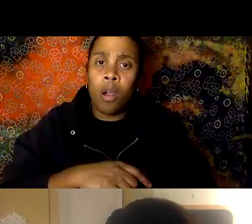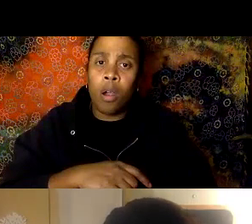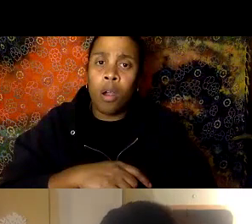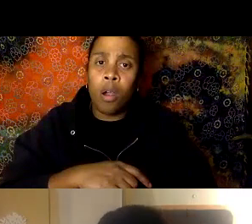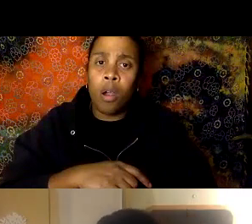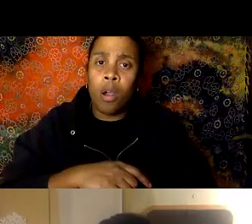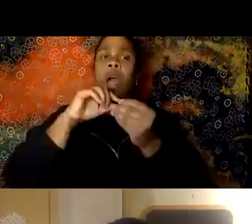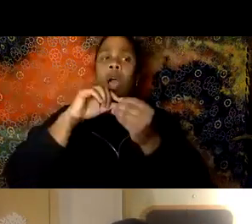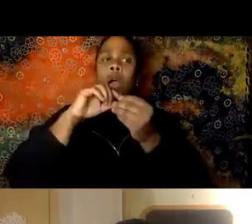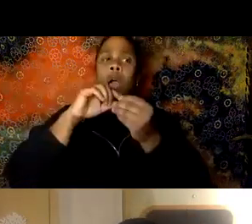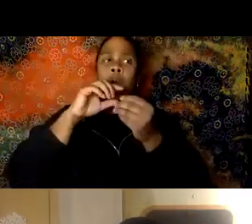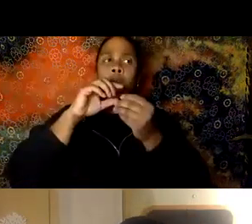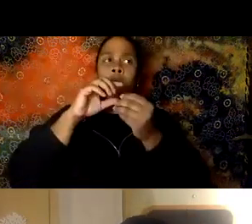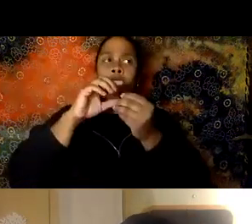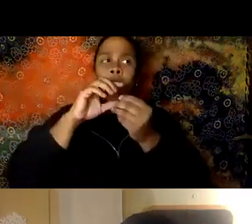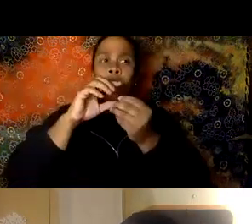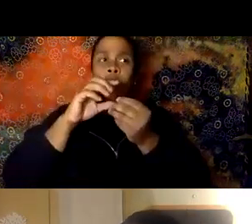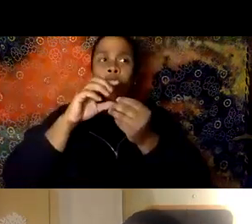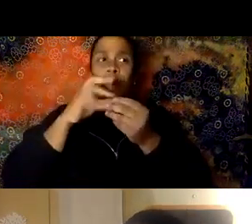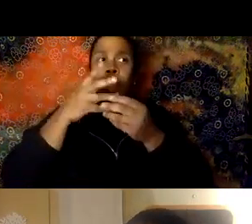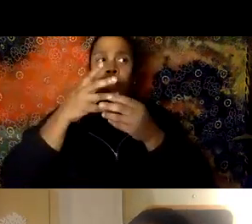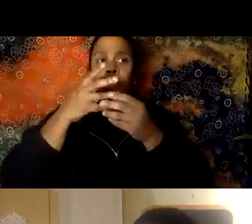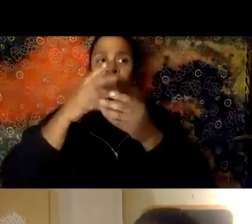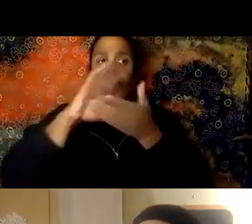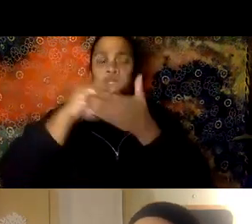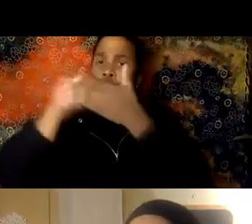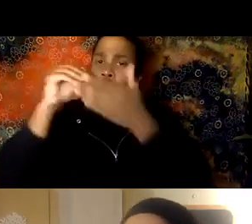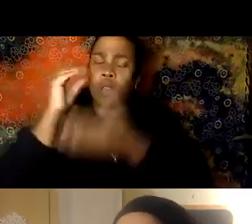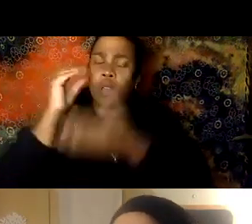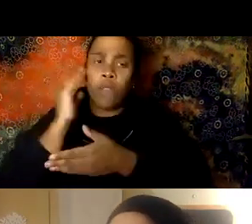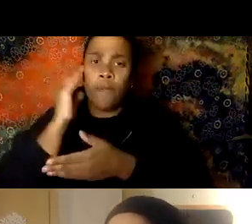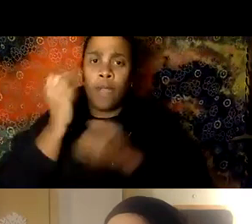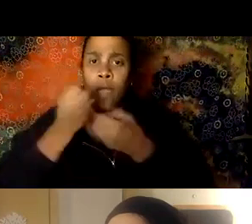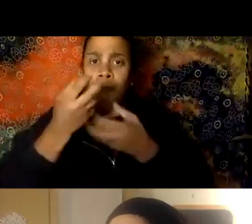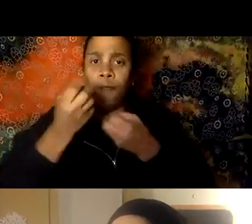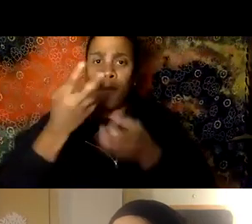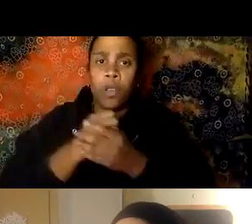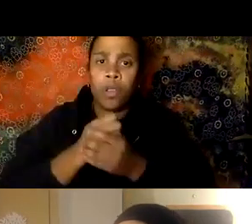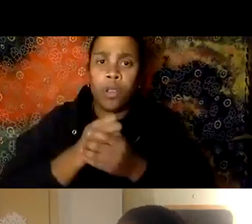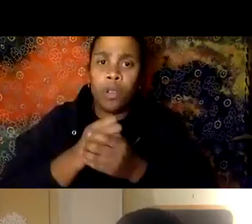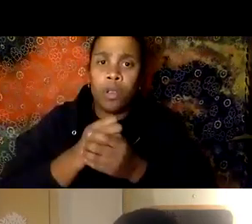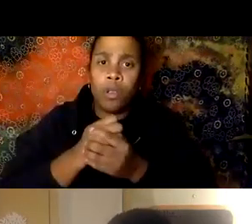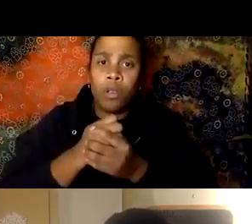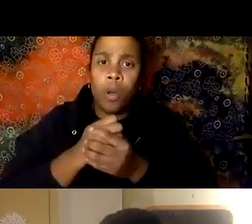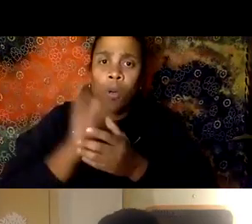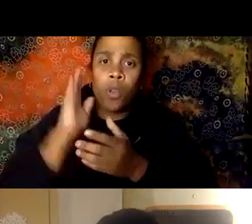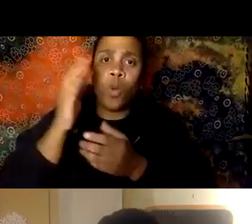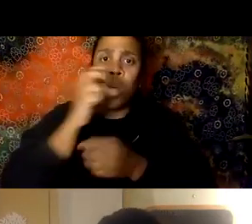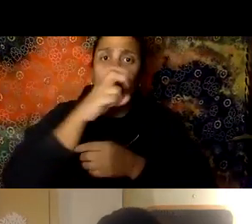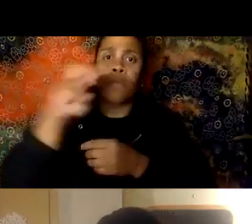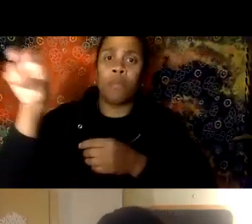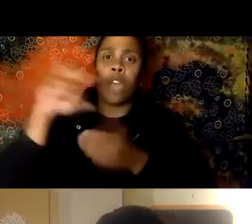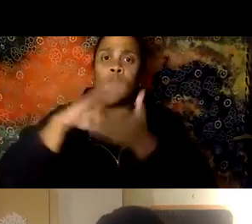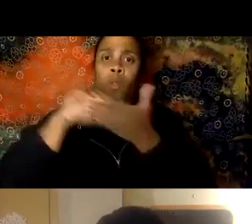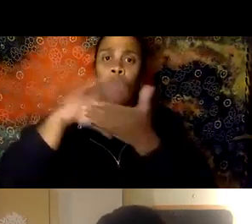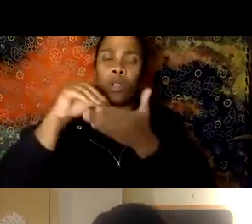share knowledge. So my sense is you're going to learn, to explore, and to learn. Scholars sometimes can feel a little nervous with the unknowns, so